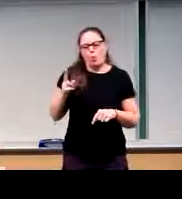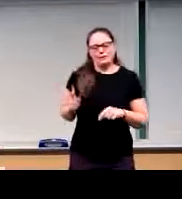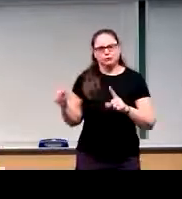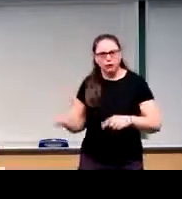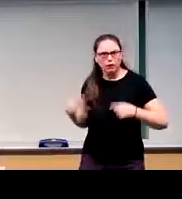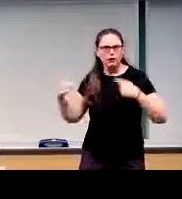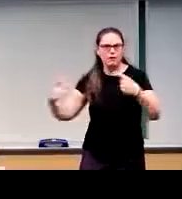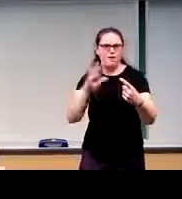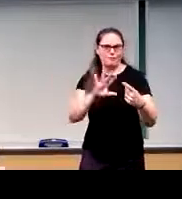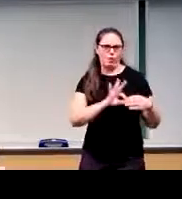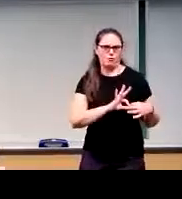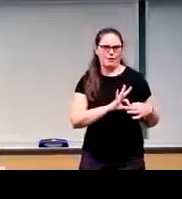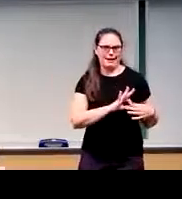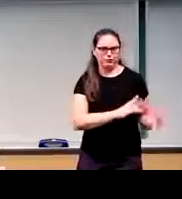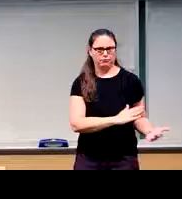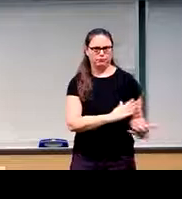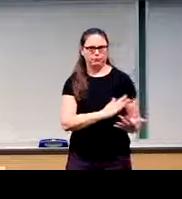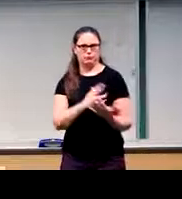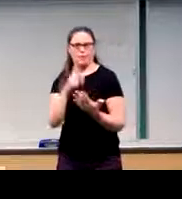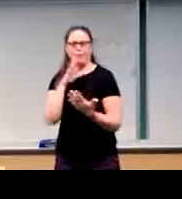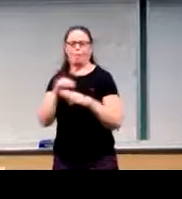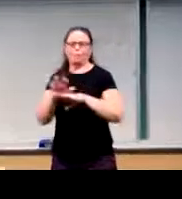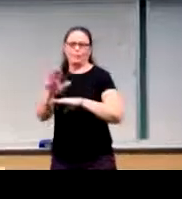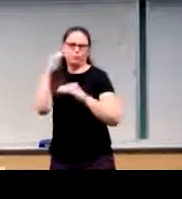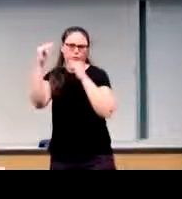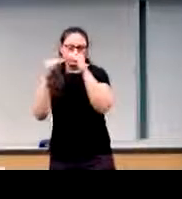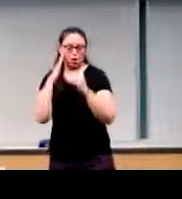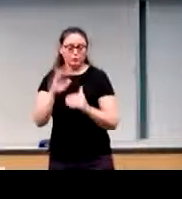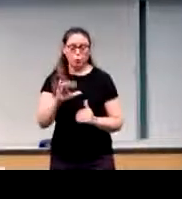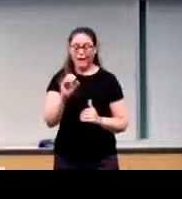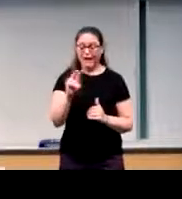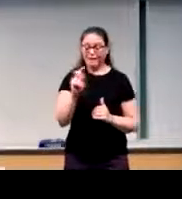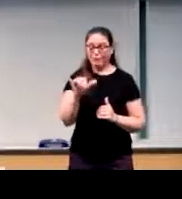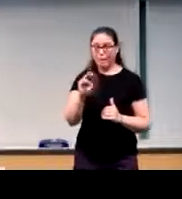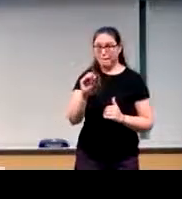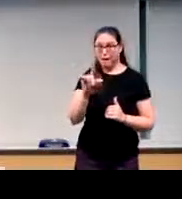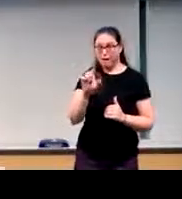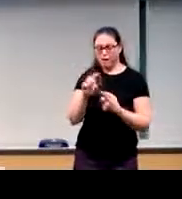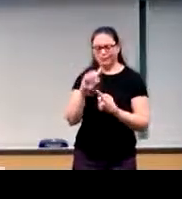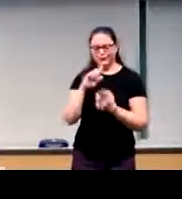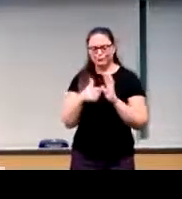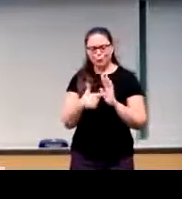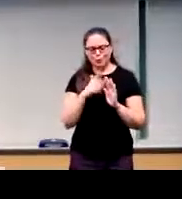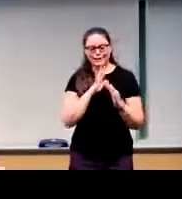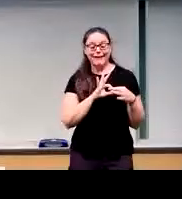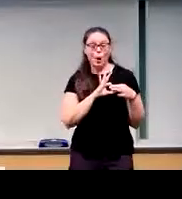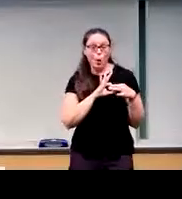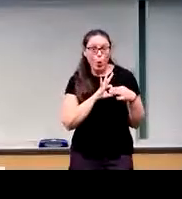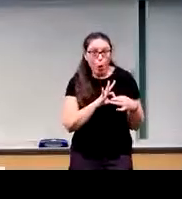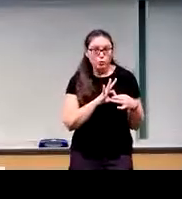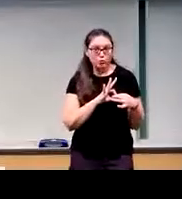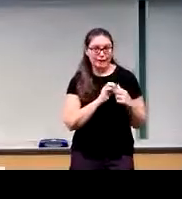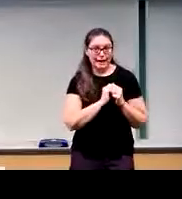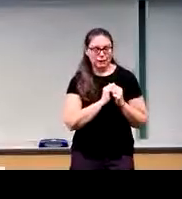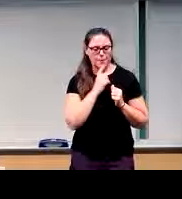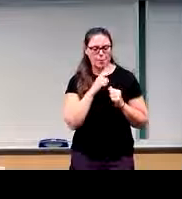course. So using the convoy model, research indicates that having close relationships with a variety of figures,